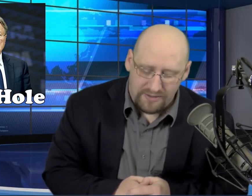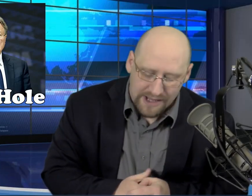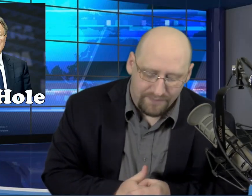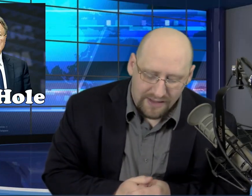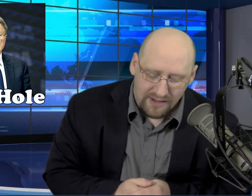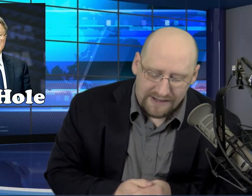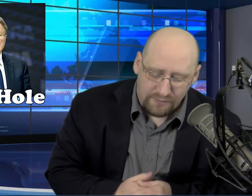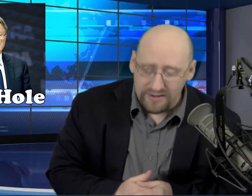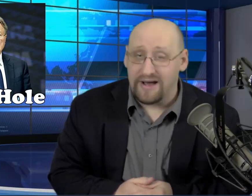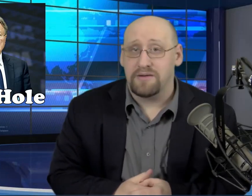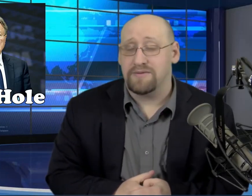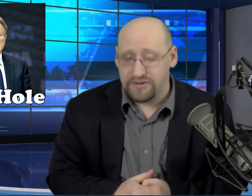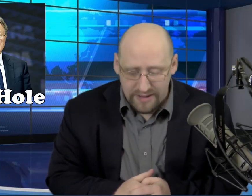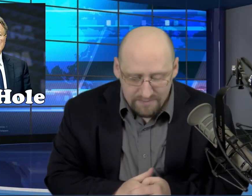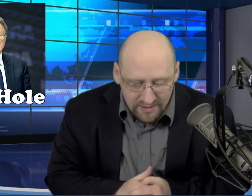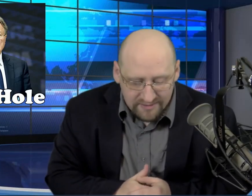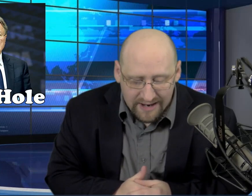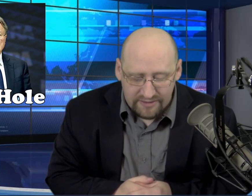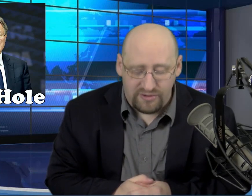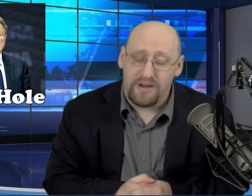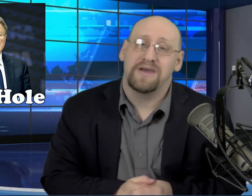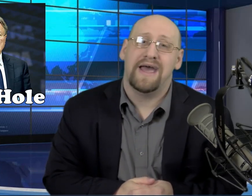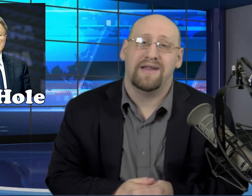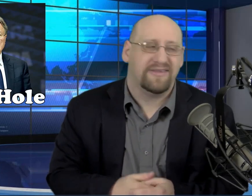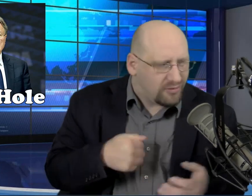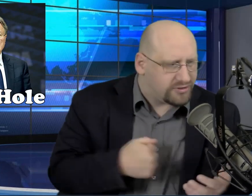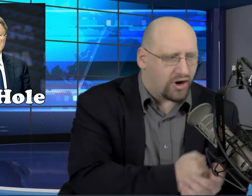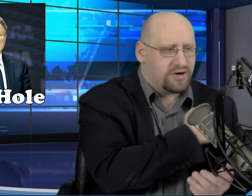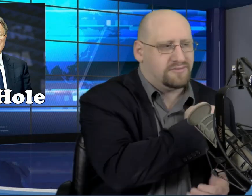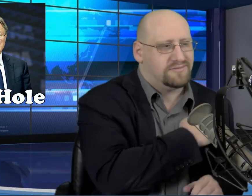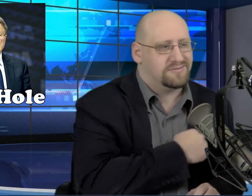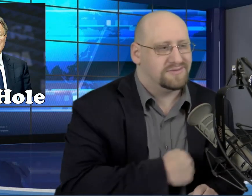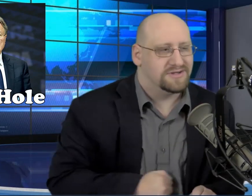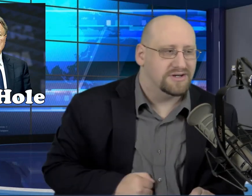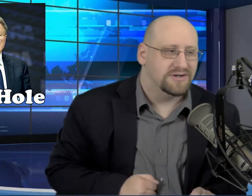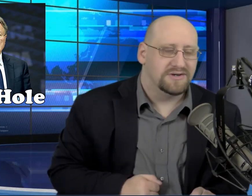from it, right? For one, they're not going to be able to donate millions of dollars to right-wing candidates. Oh, darn.